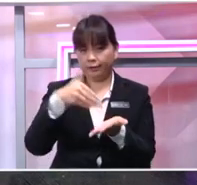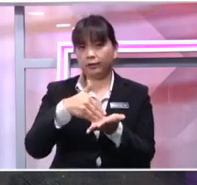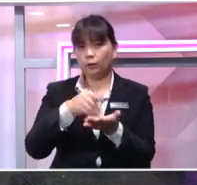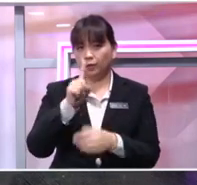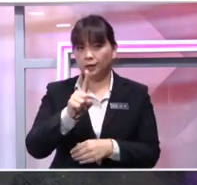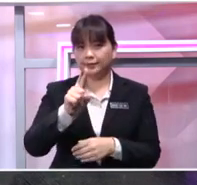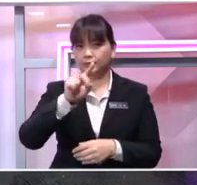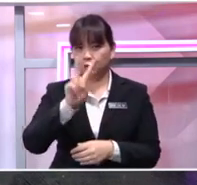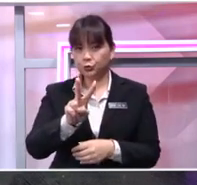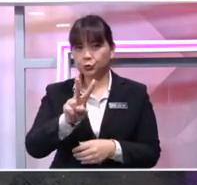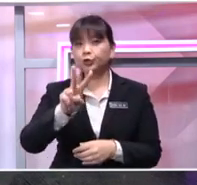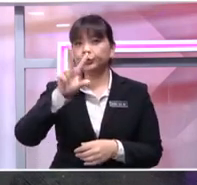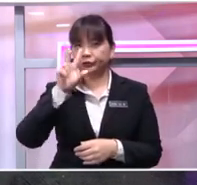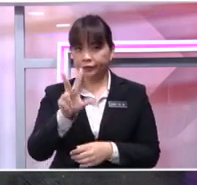okay.